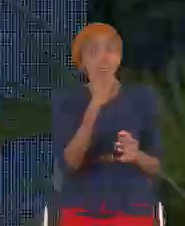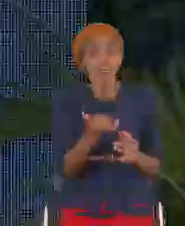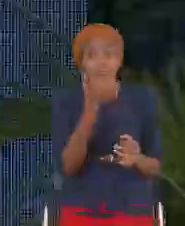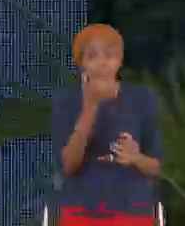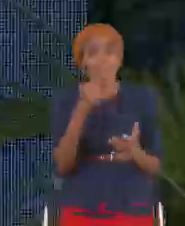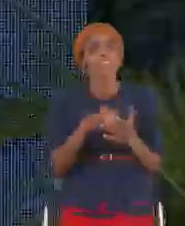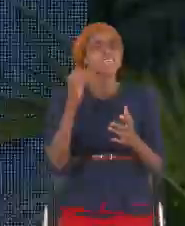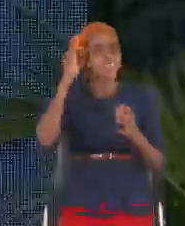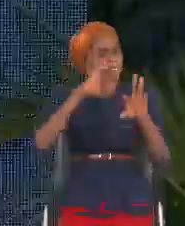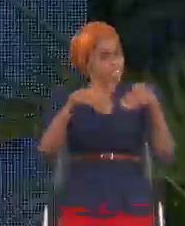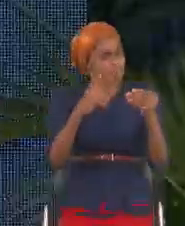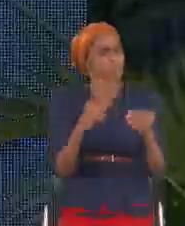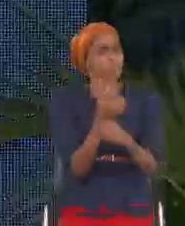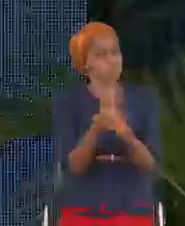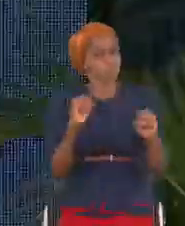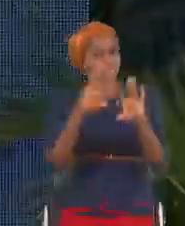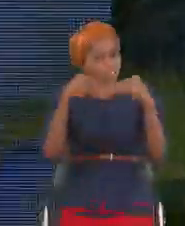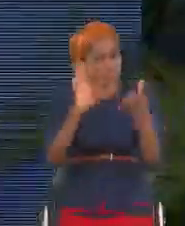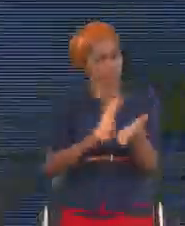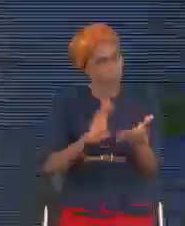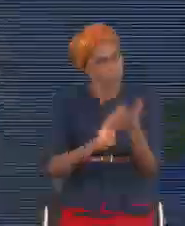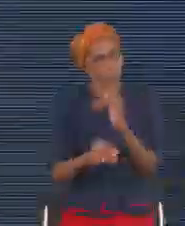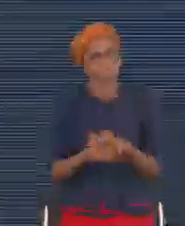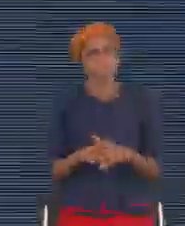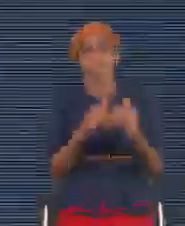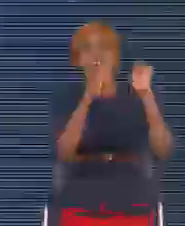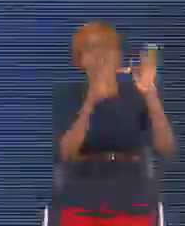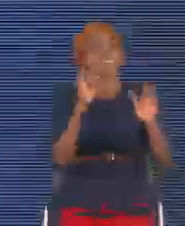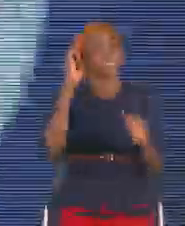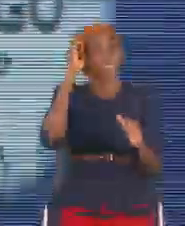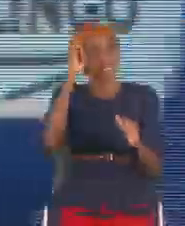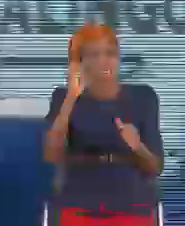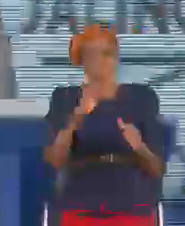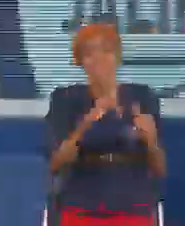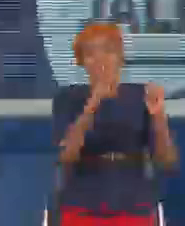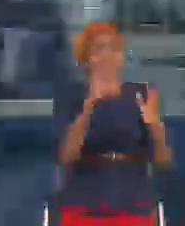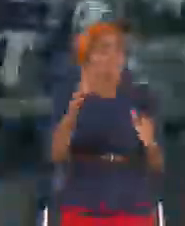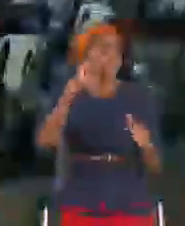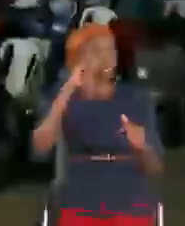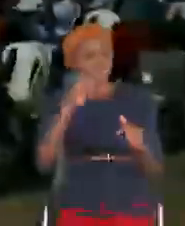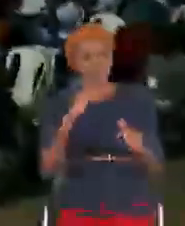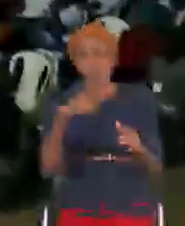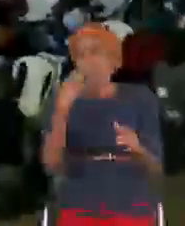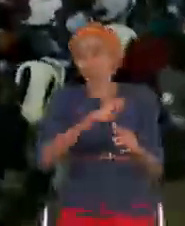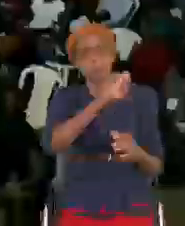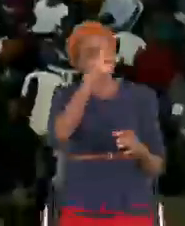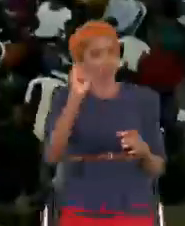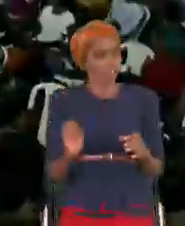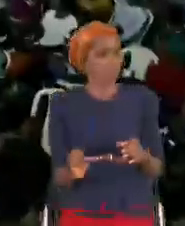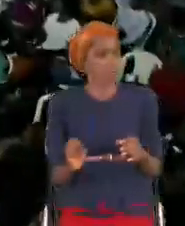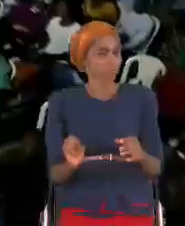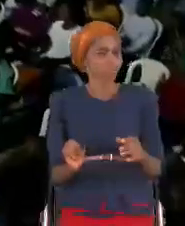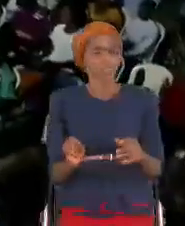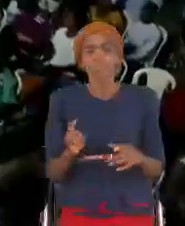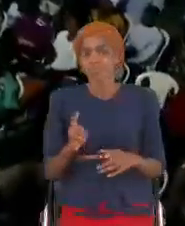you salvation. He gives you forgiveness. Blessed is he and blessed is she, whosoever. I will